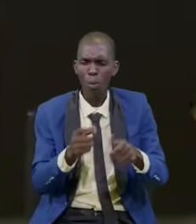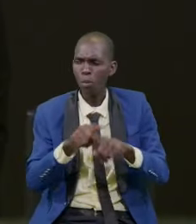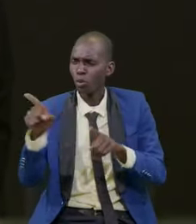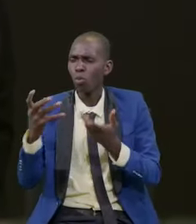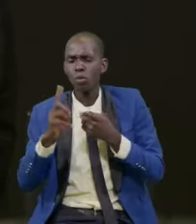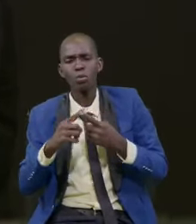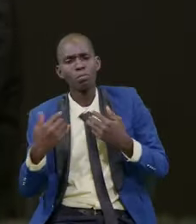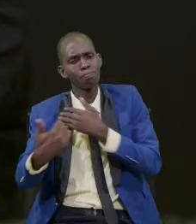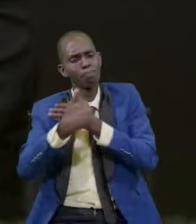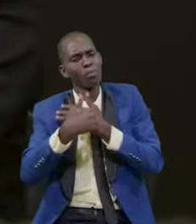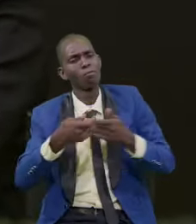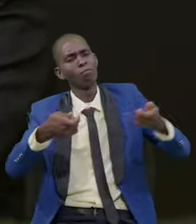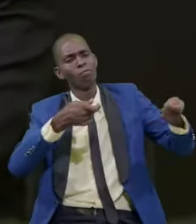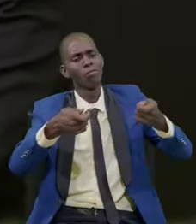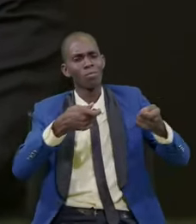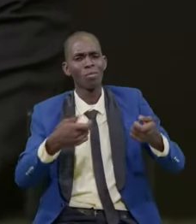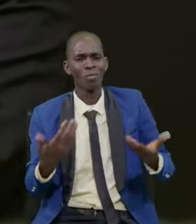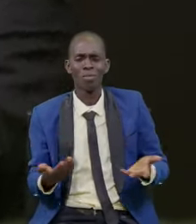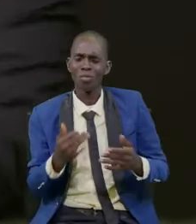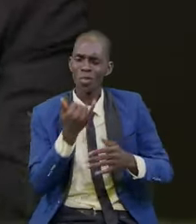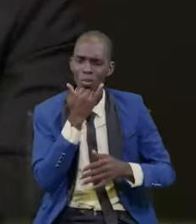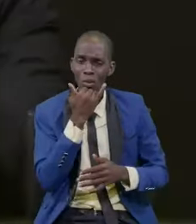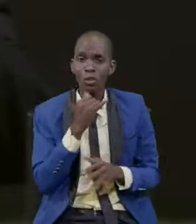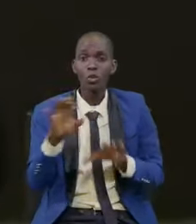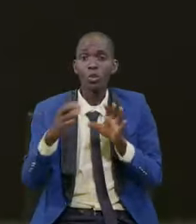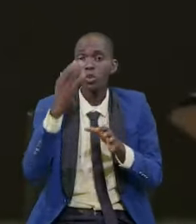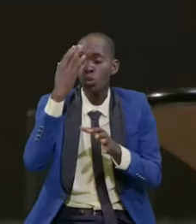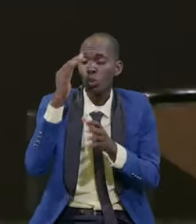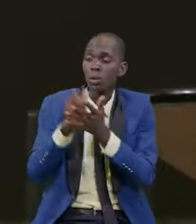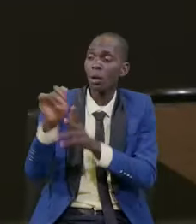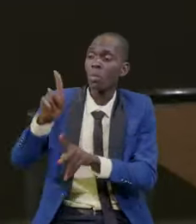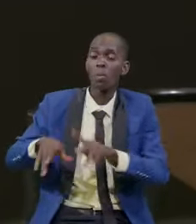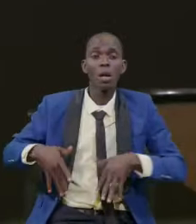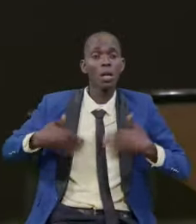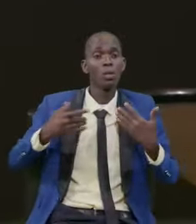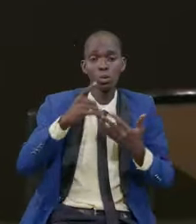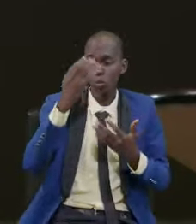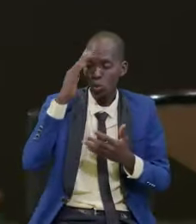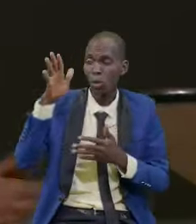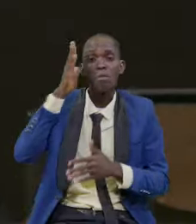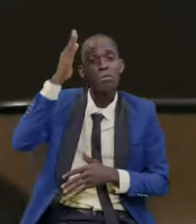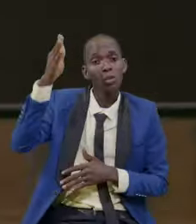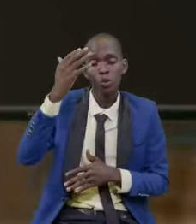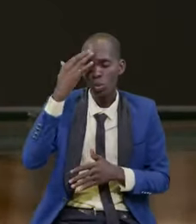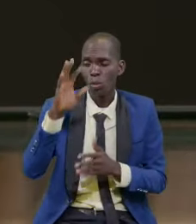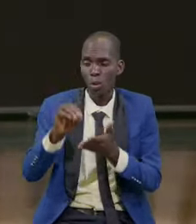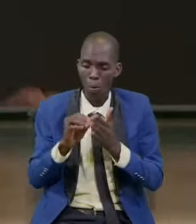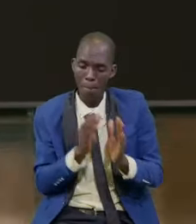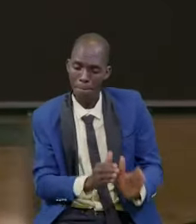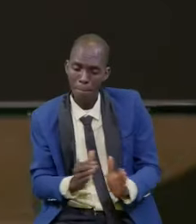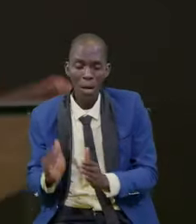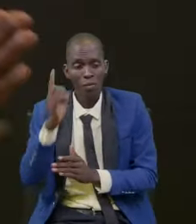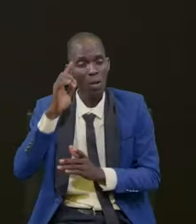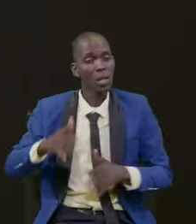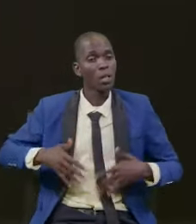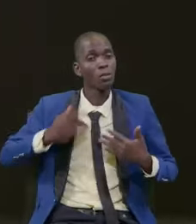in life? Do you know where they want you to go? Do you know their plan for the day? Do you know their